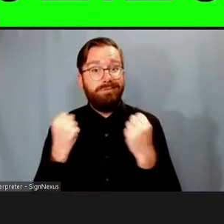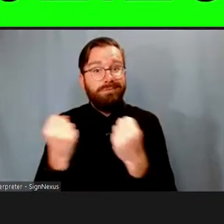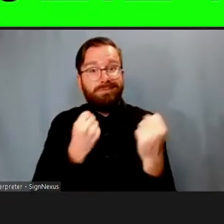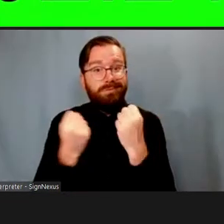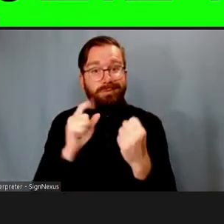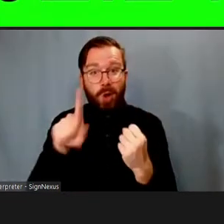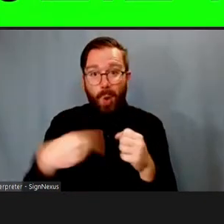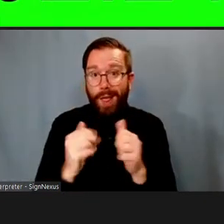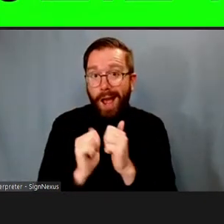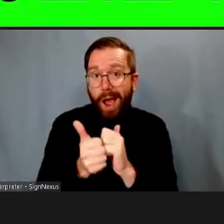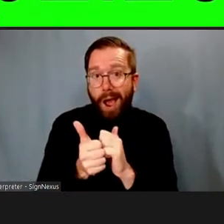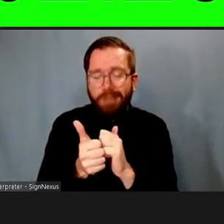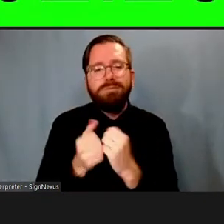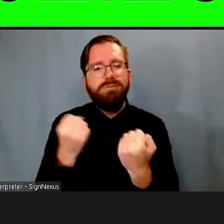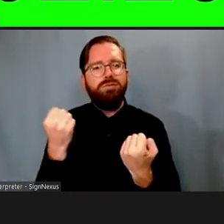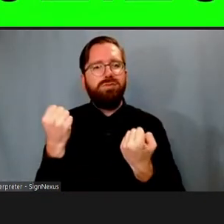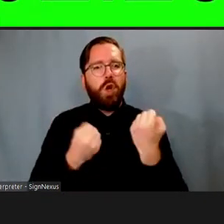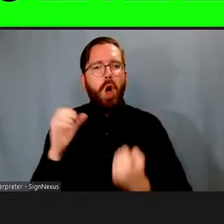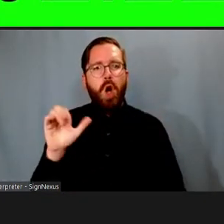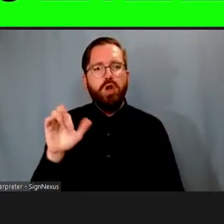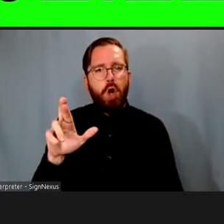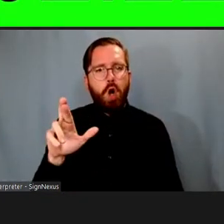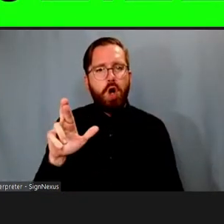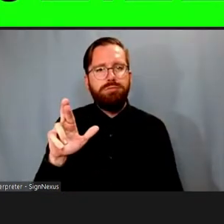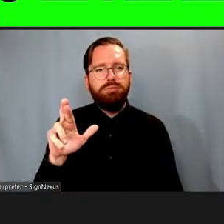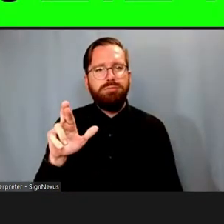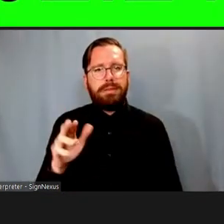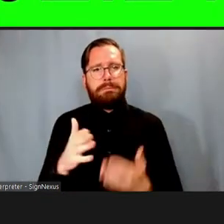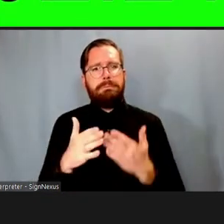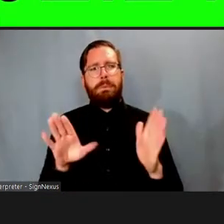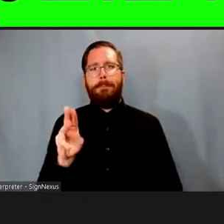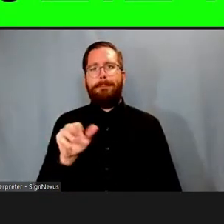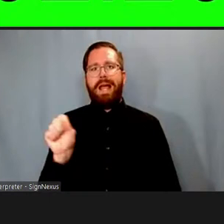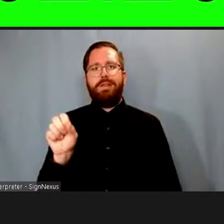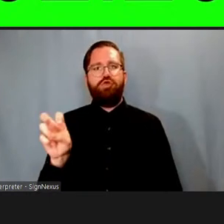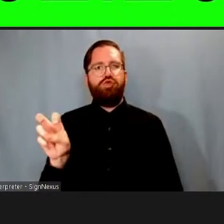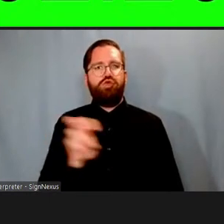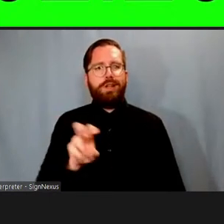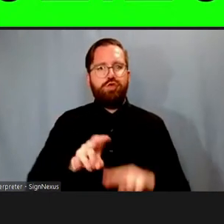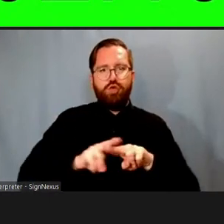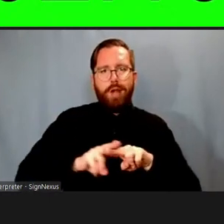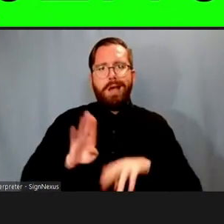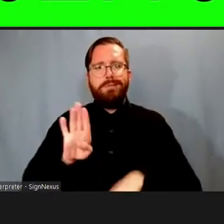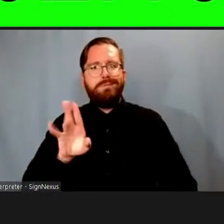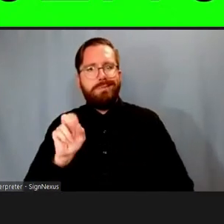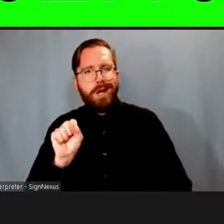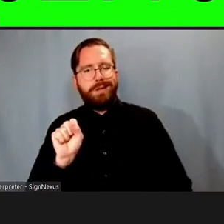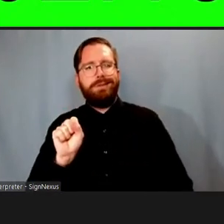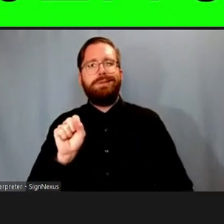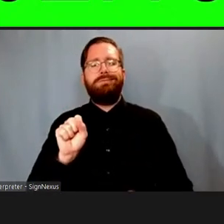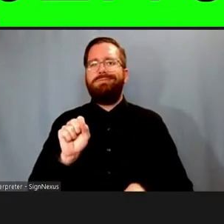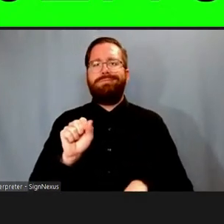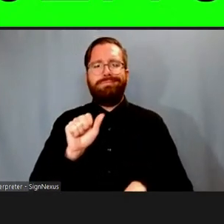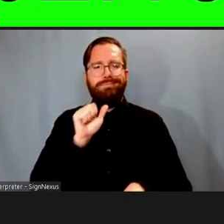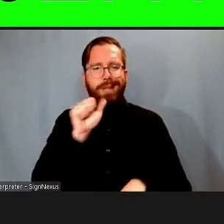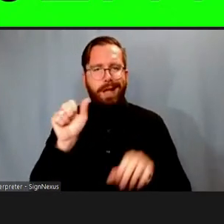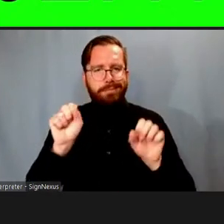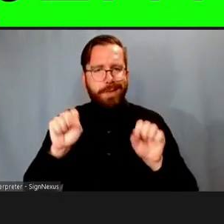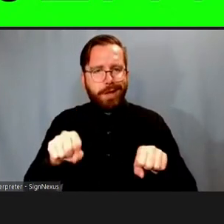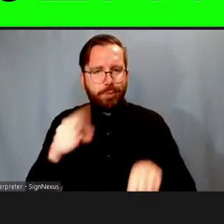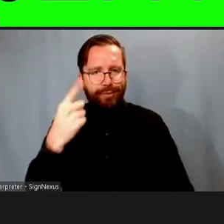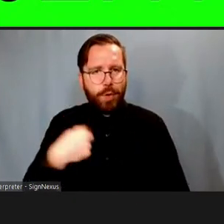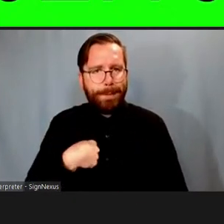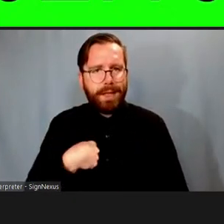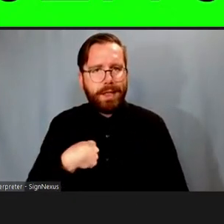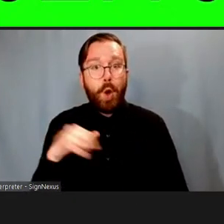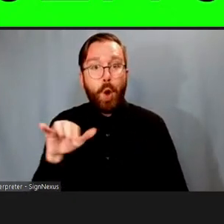transit is not readily available to me here and going up and down stairs is very difficult for me